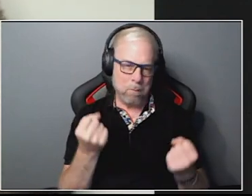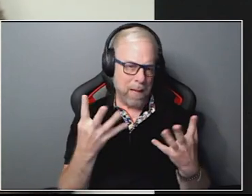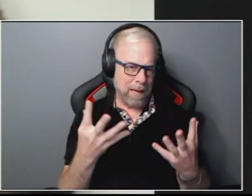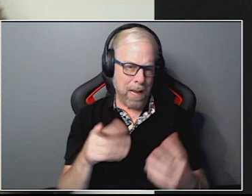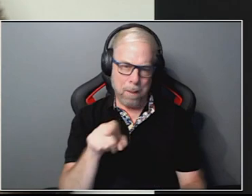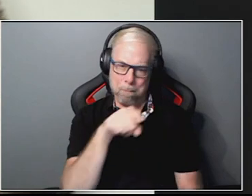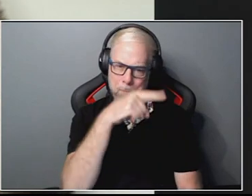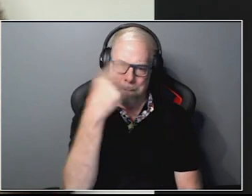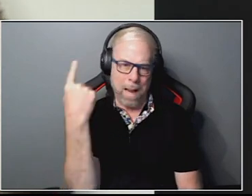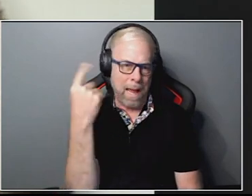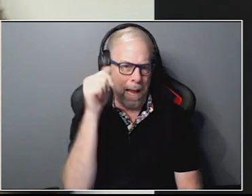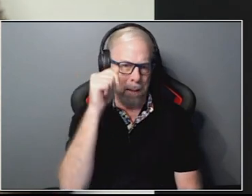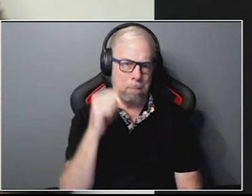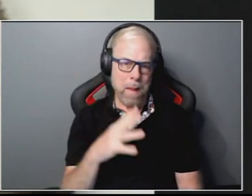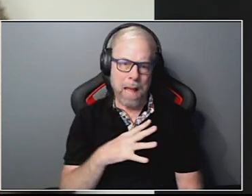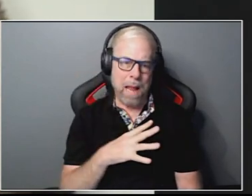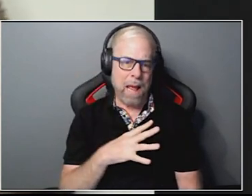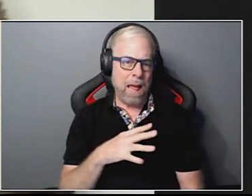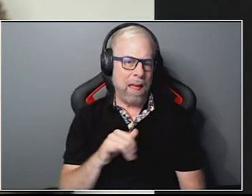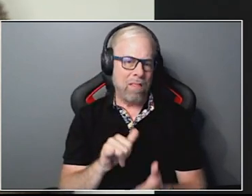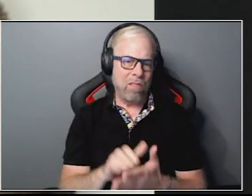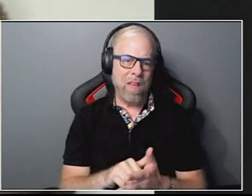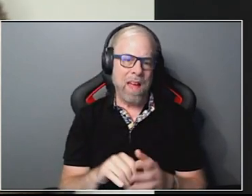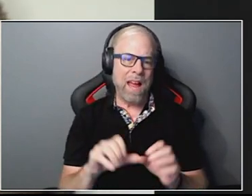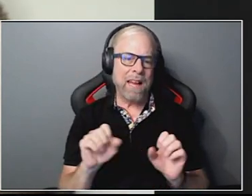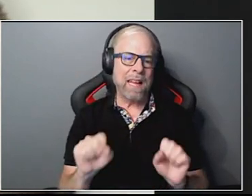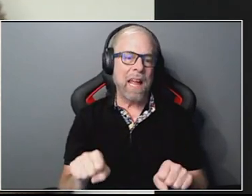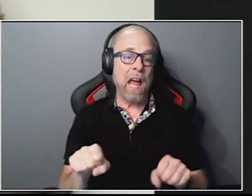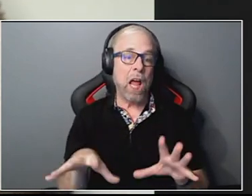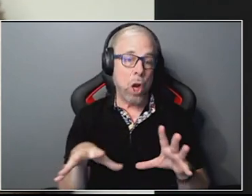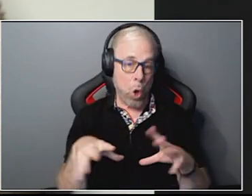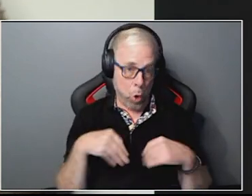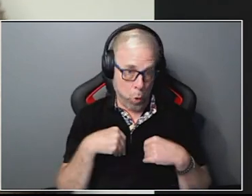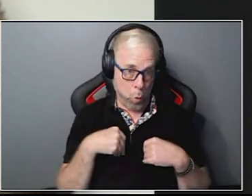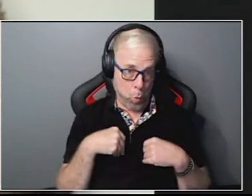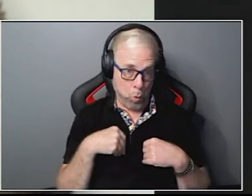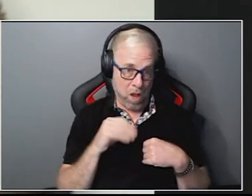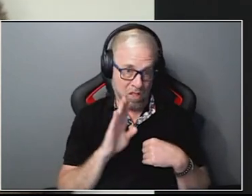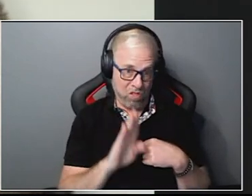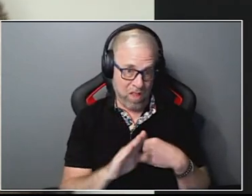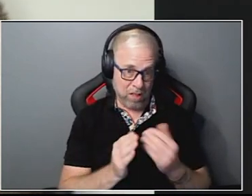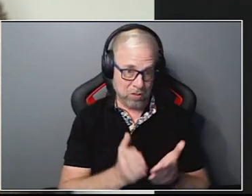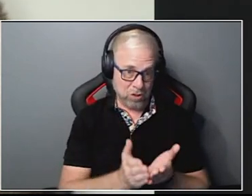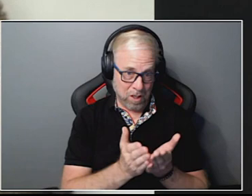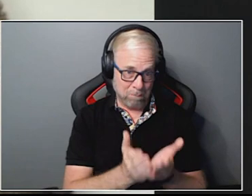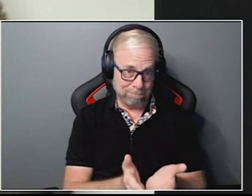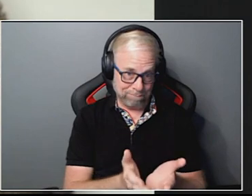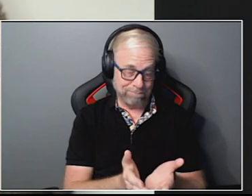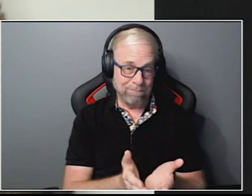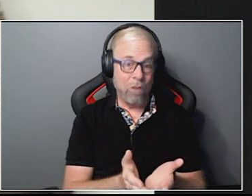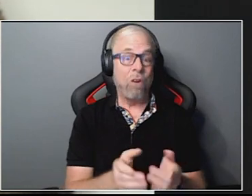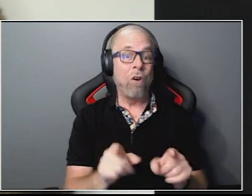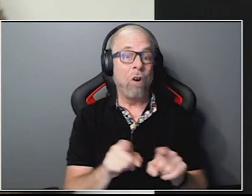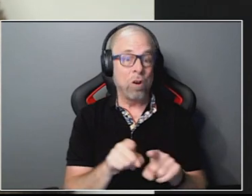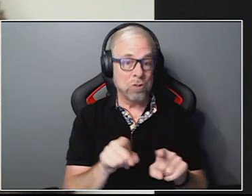are capable to own their own ship, let alone sail the